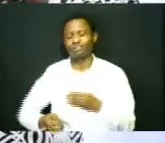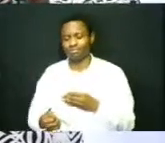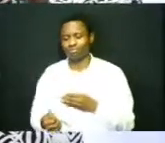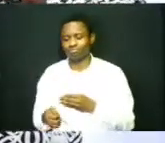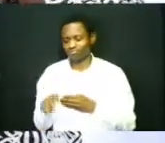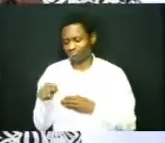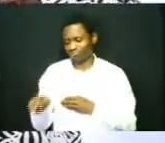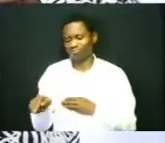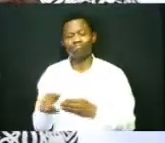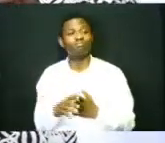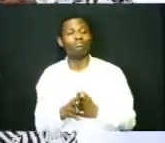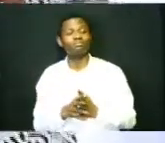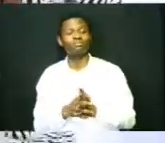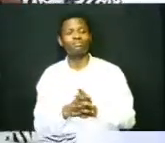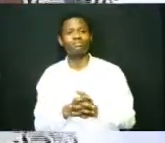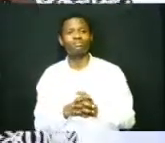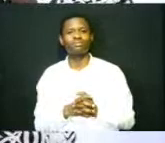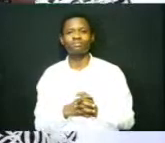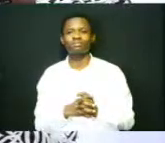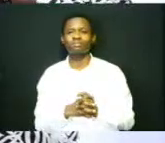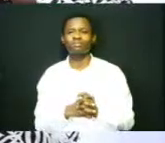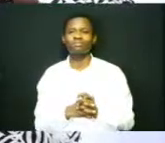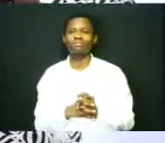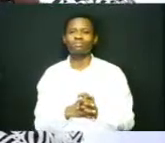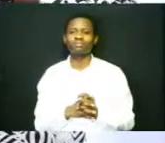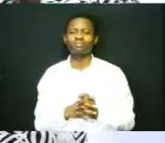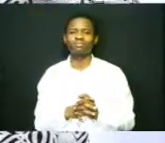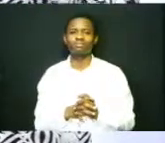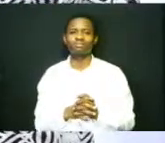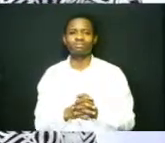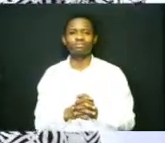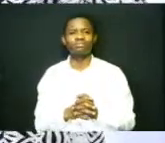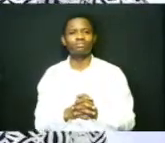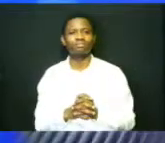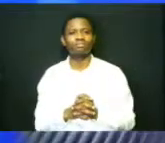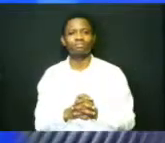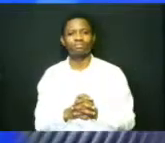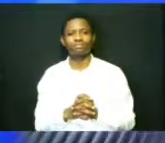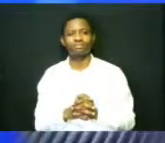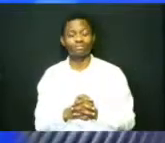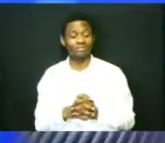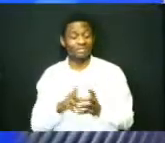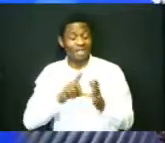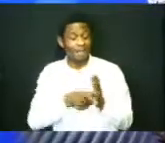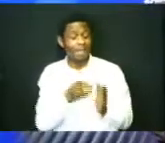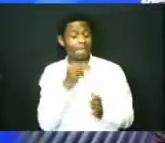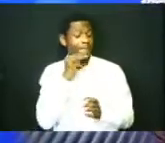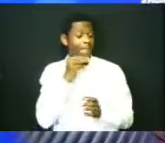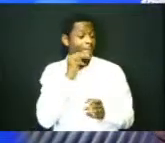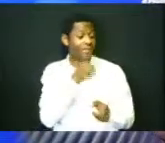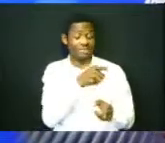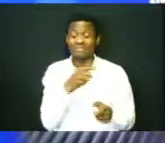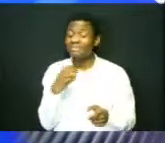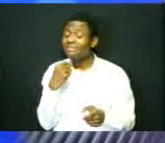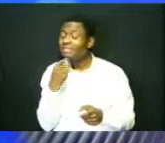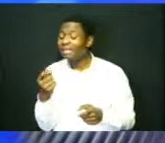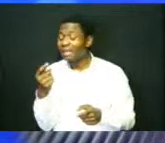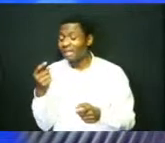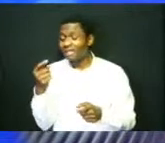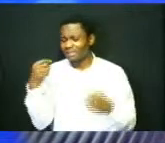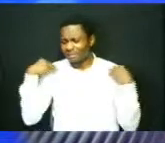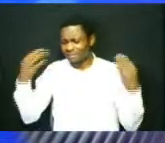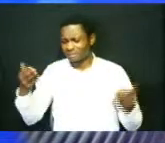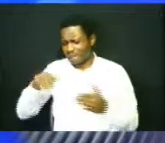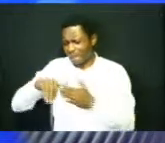no na obedi Yakob fie so hene daa pɛm na n'ahennie no torentwa da. And Mary said to the angel, how